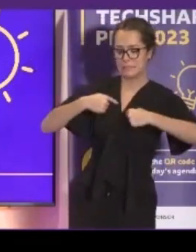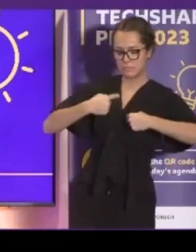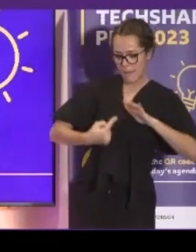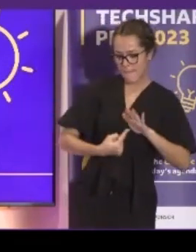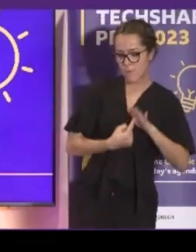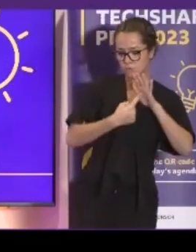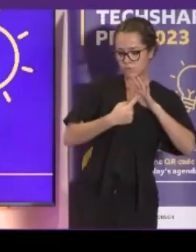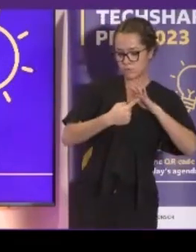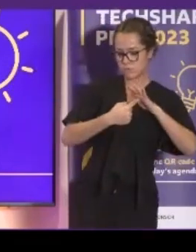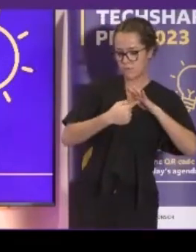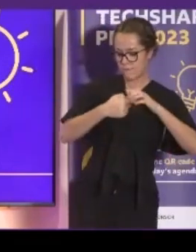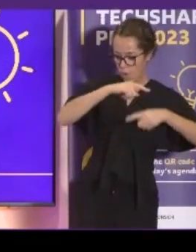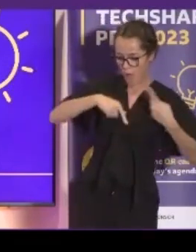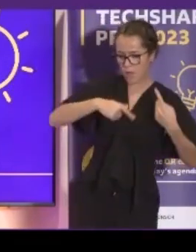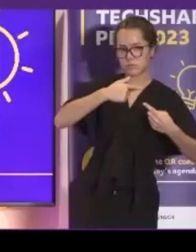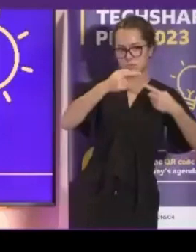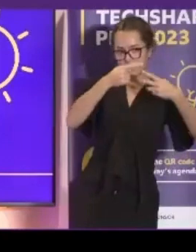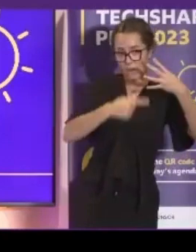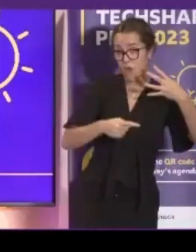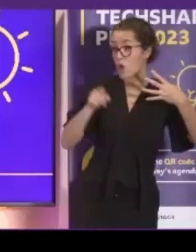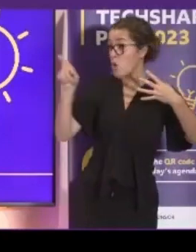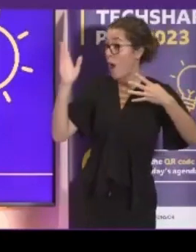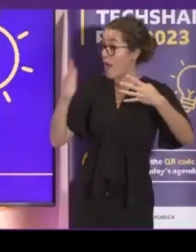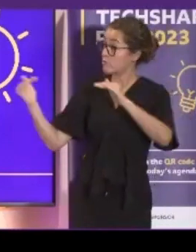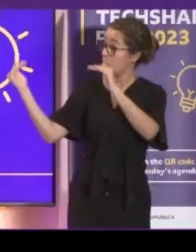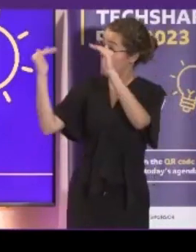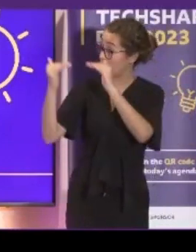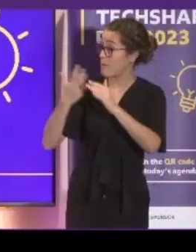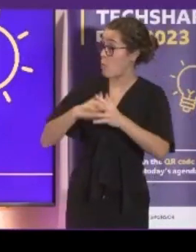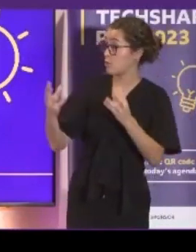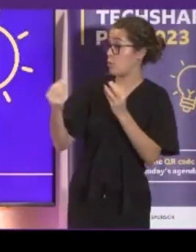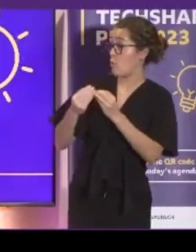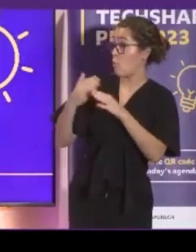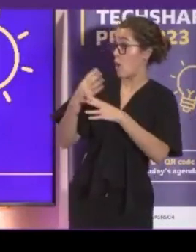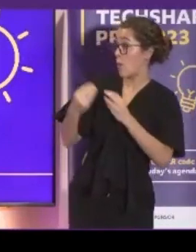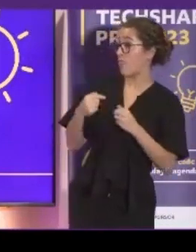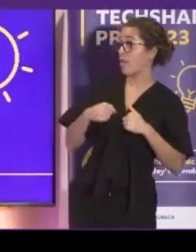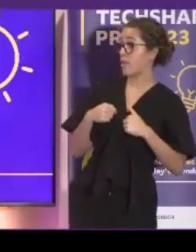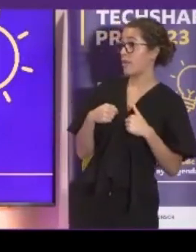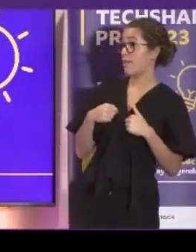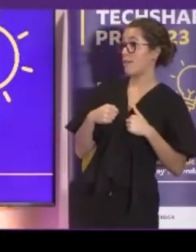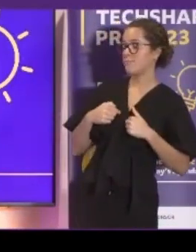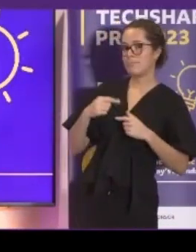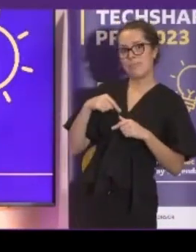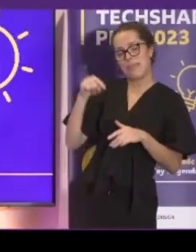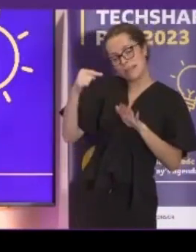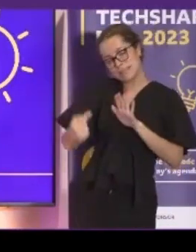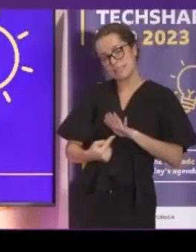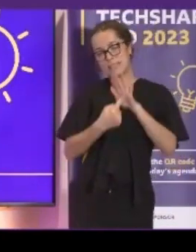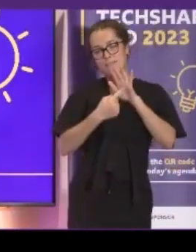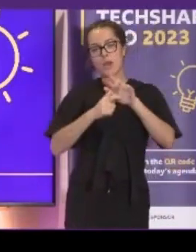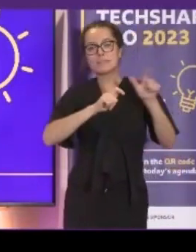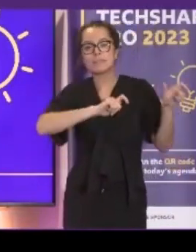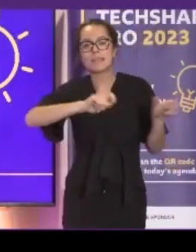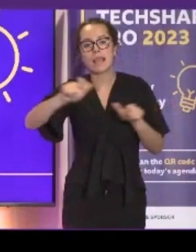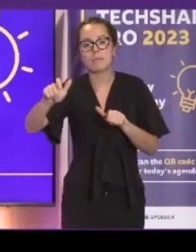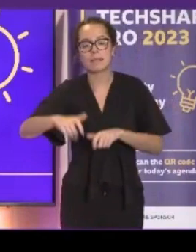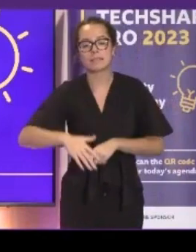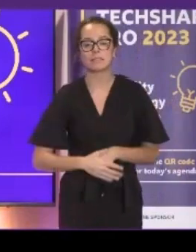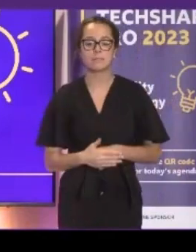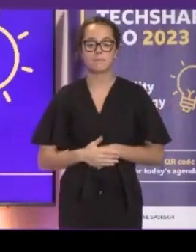to deliver on it. And I think that has been a key concept for us from a sustainability perspective for the supply chain. Wonderful, thank you,